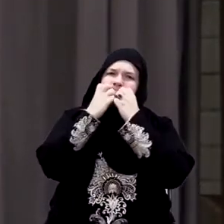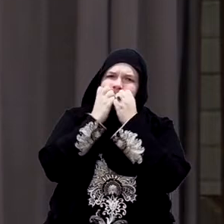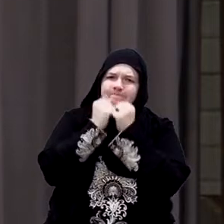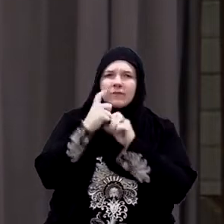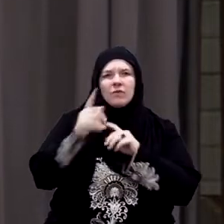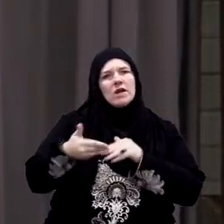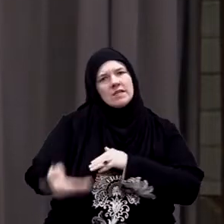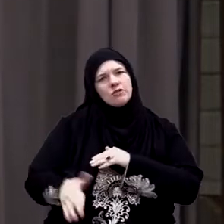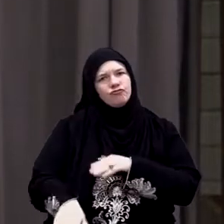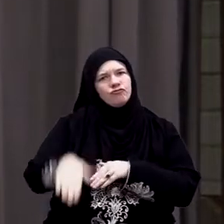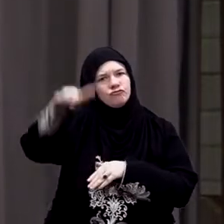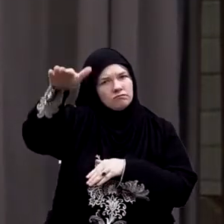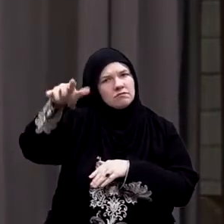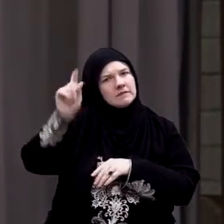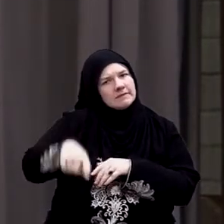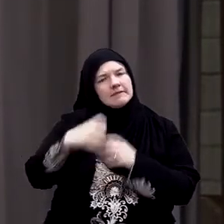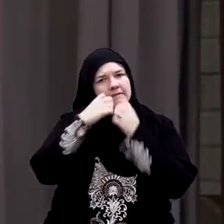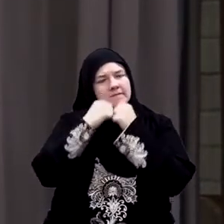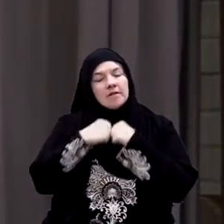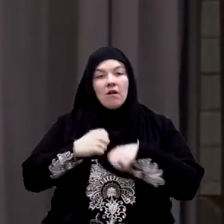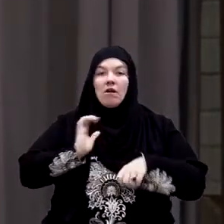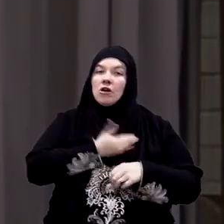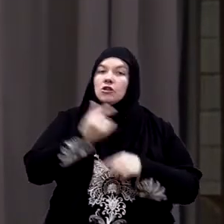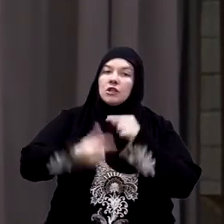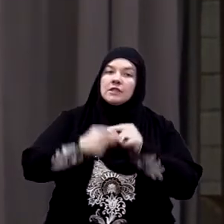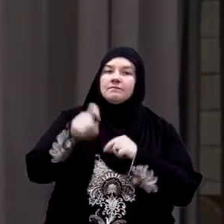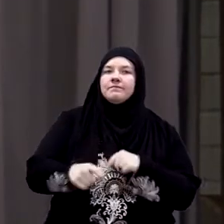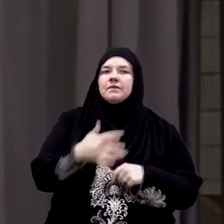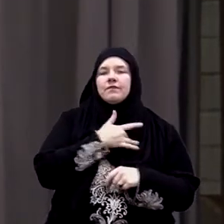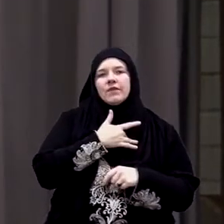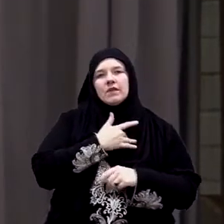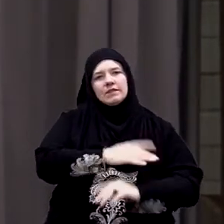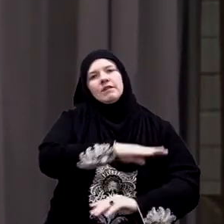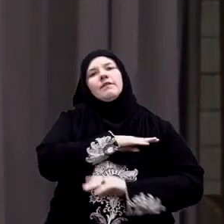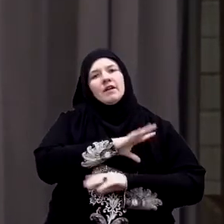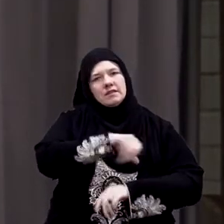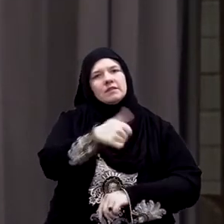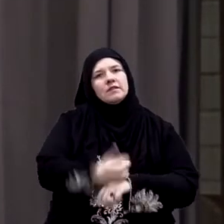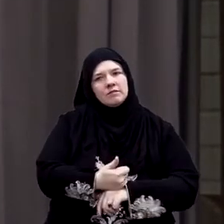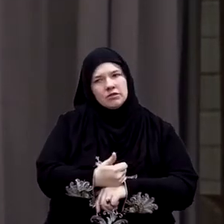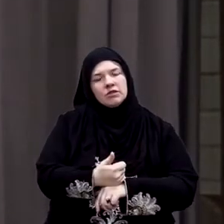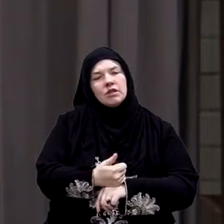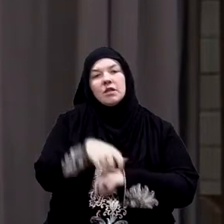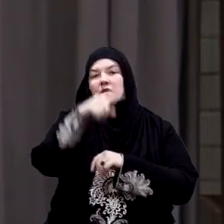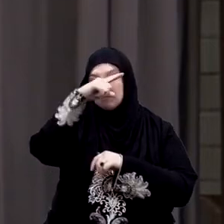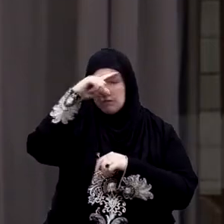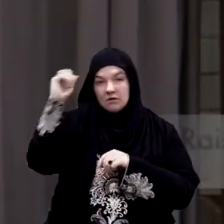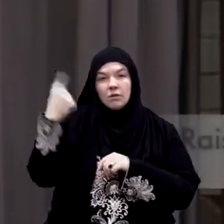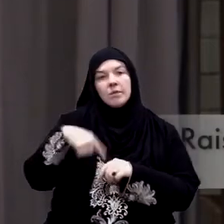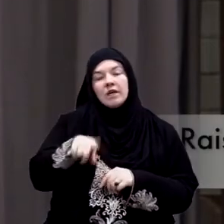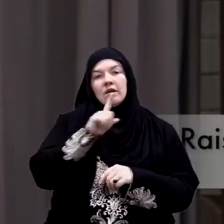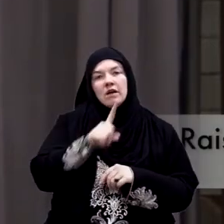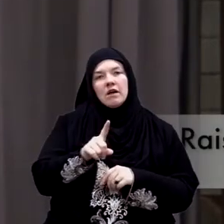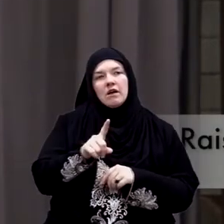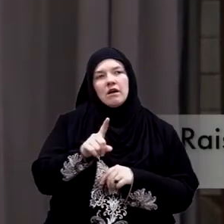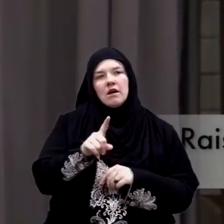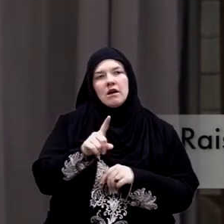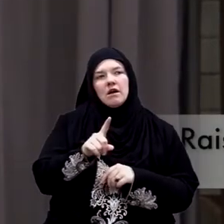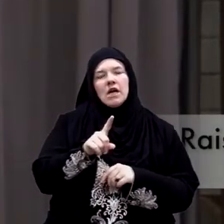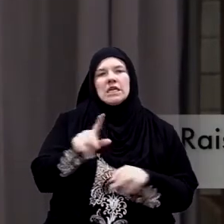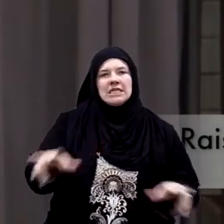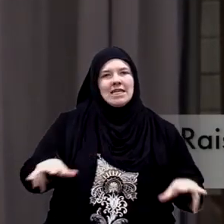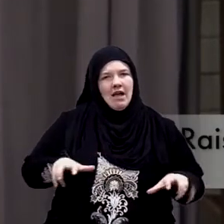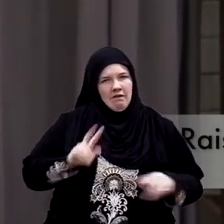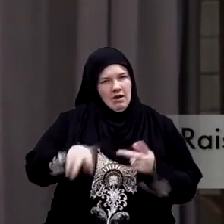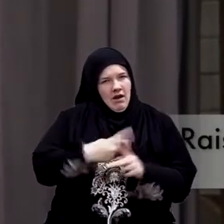generation, our generation needs to feel somewhat satisfied because we are a selfish